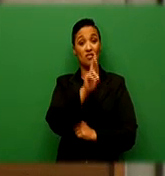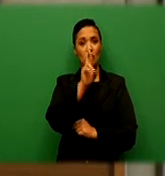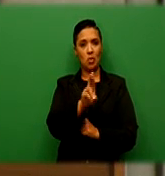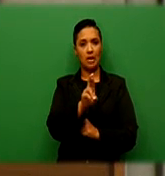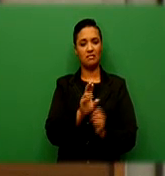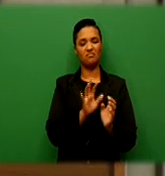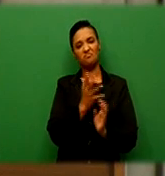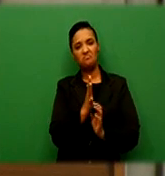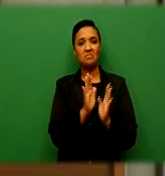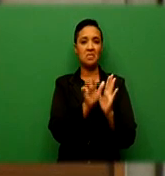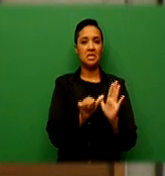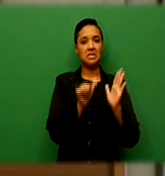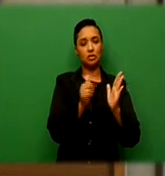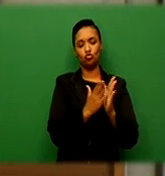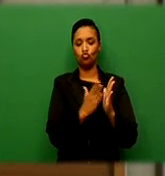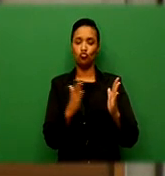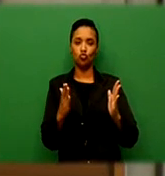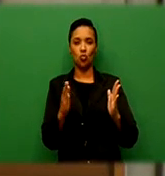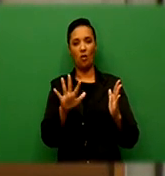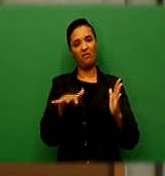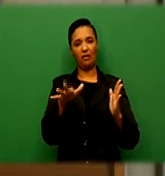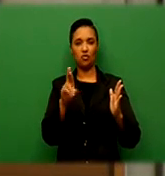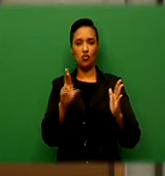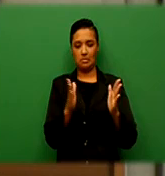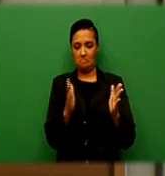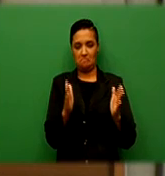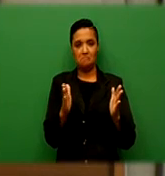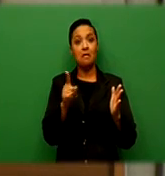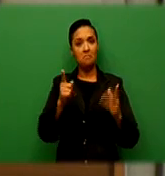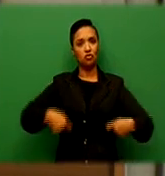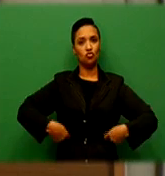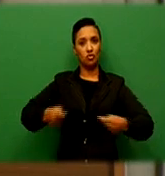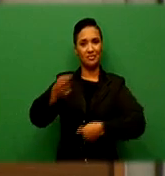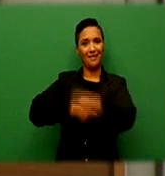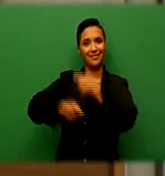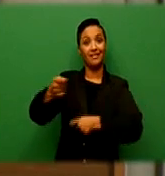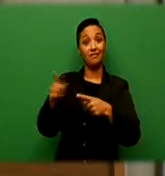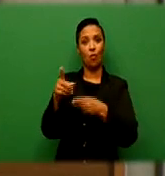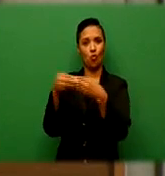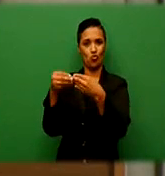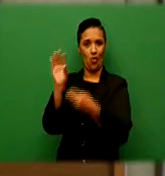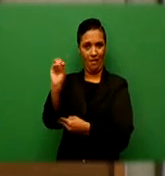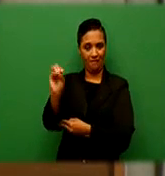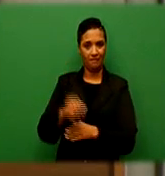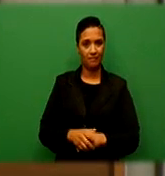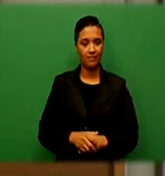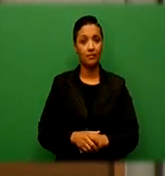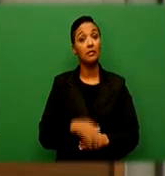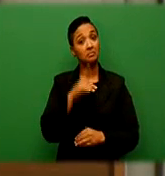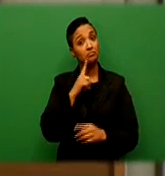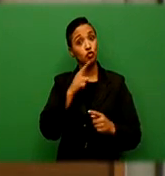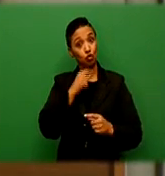range between around 16 rands 40 and 15 rands 7 cents against the US dollar, and